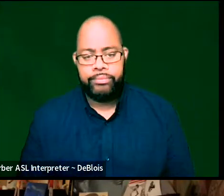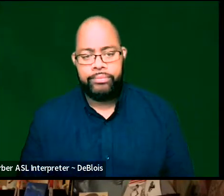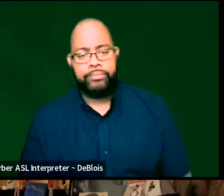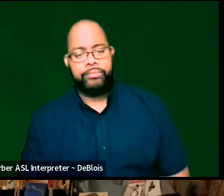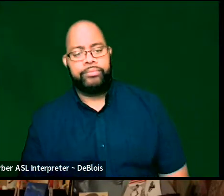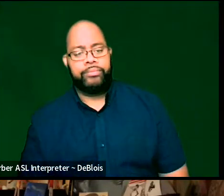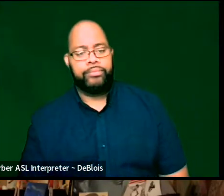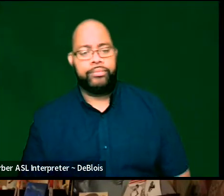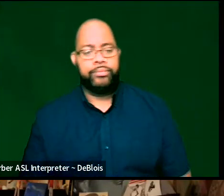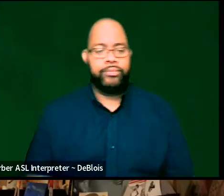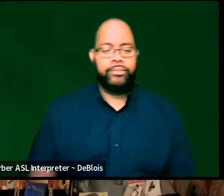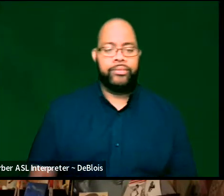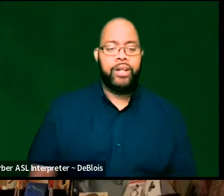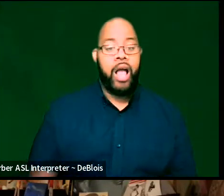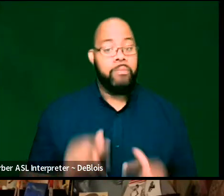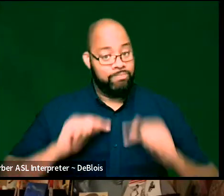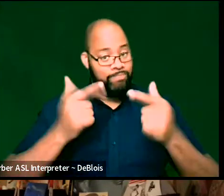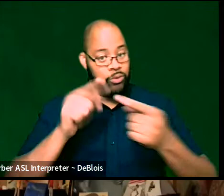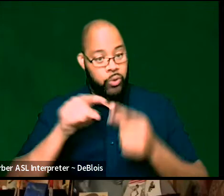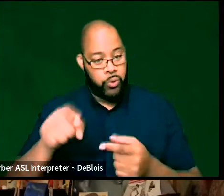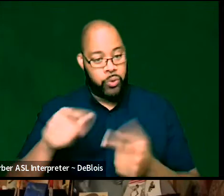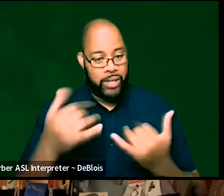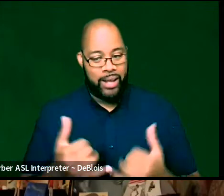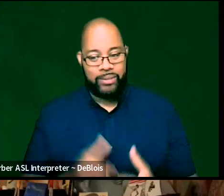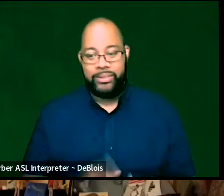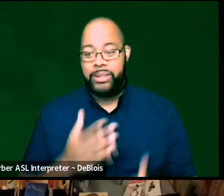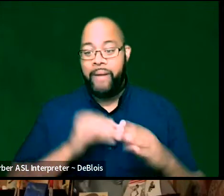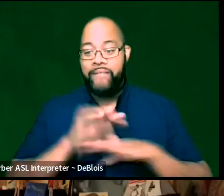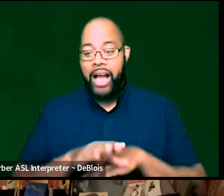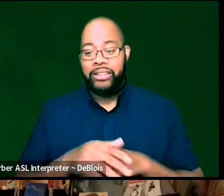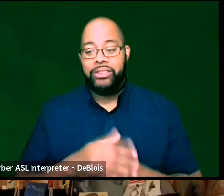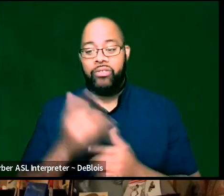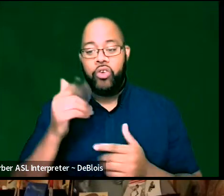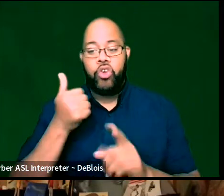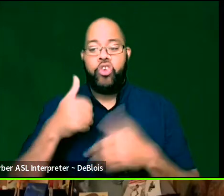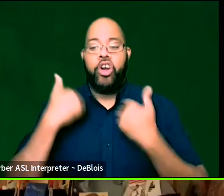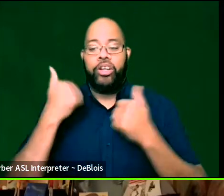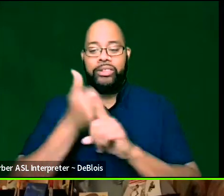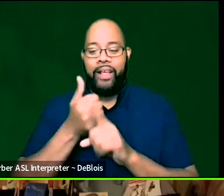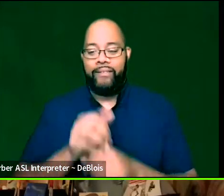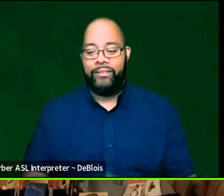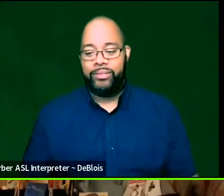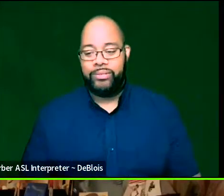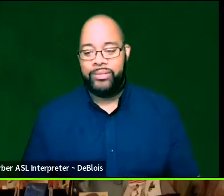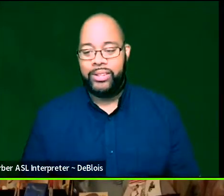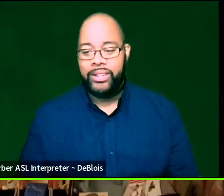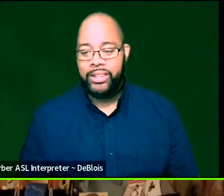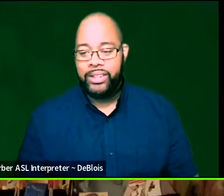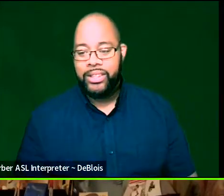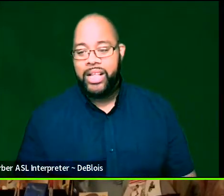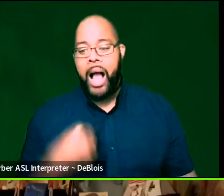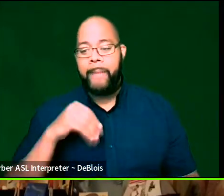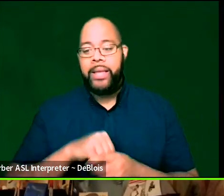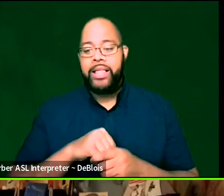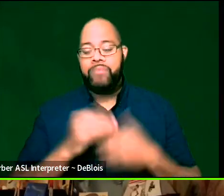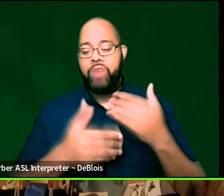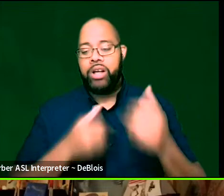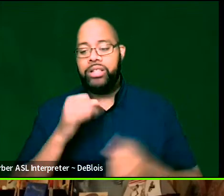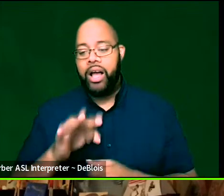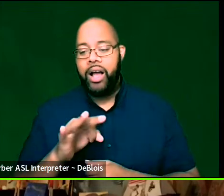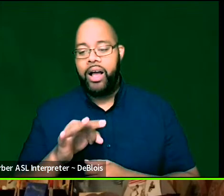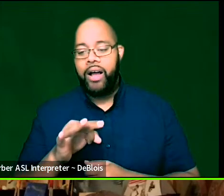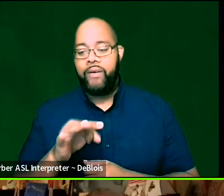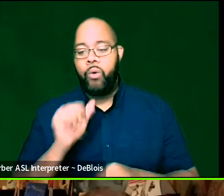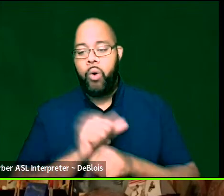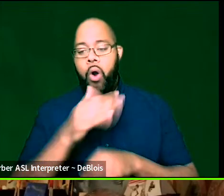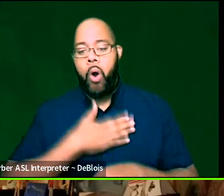Vince, I will pass the floor over to you. Some advice for your younger self. This is what I would say. I'm in the process of working on